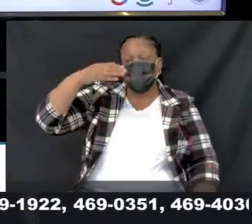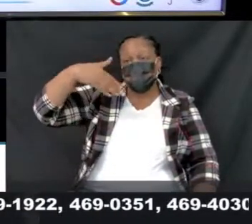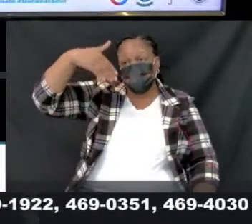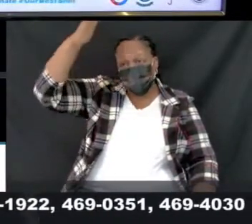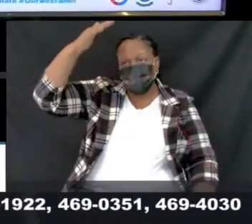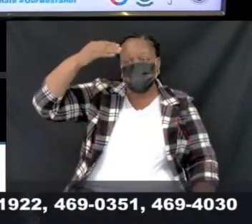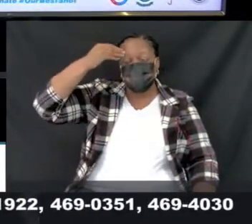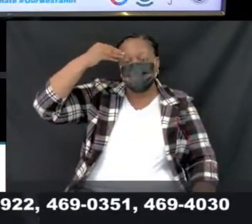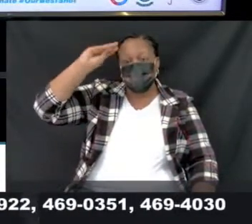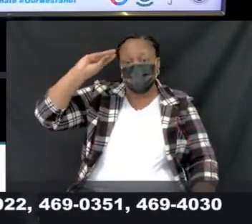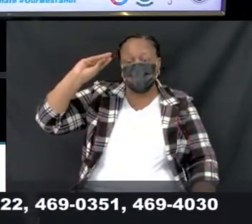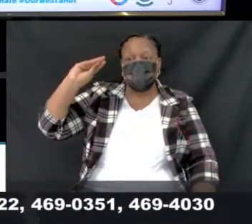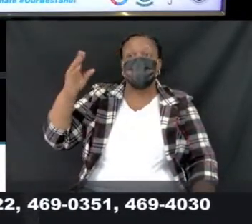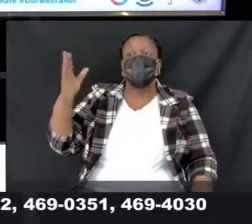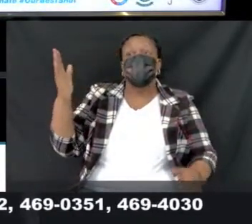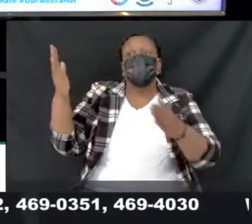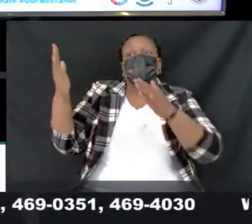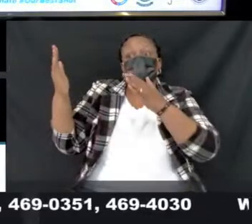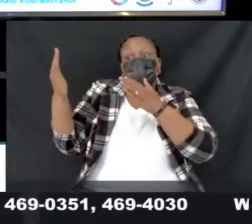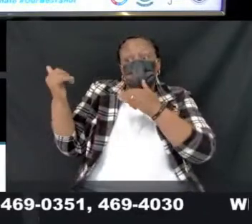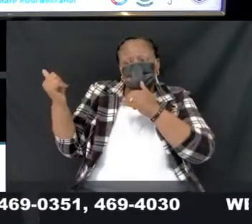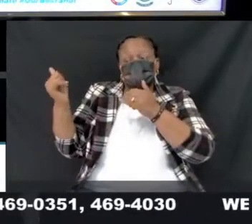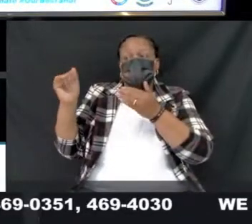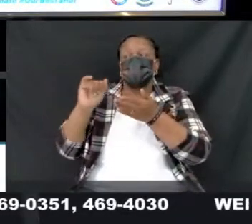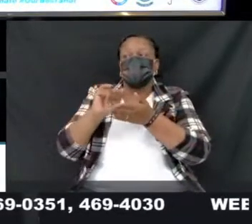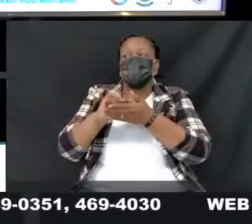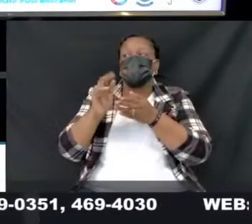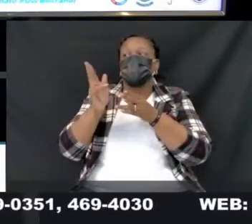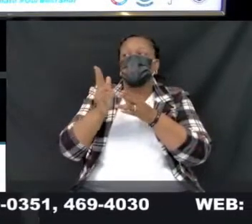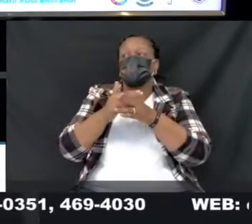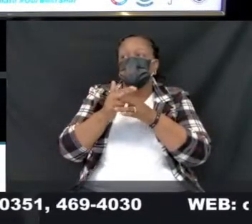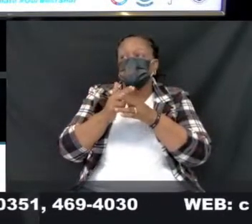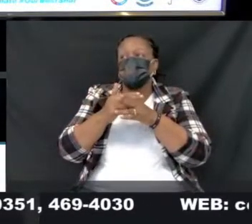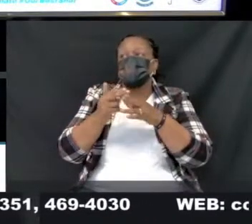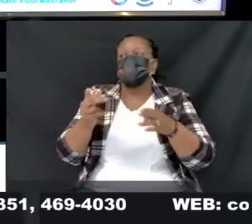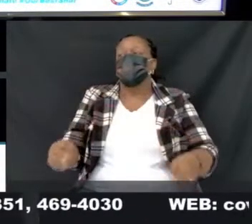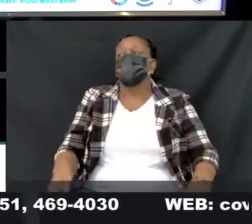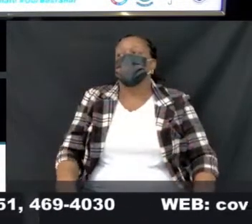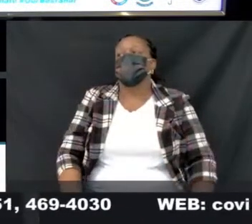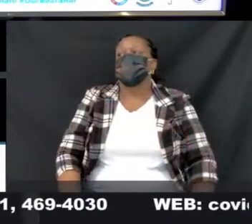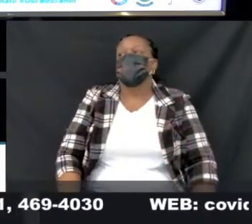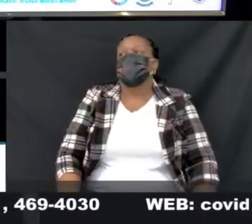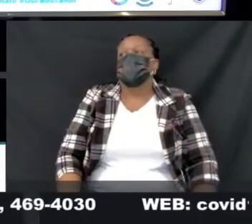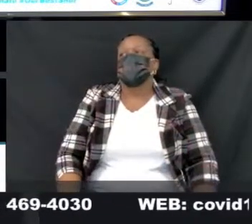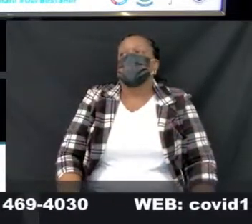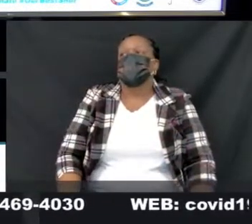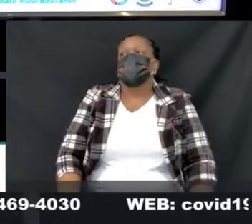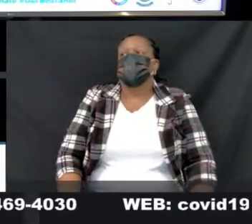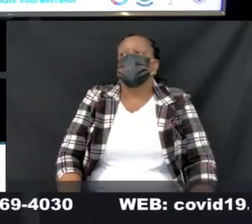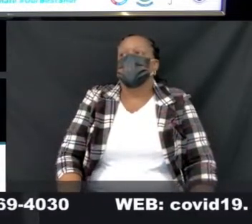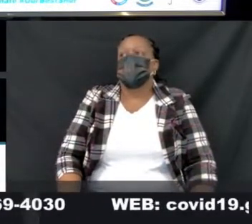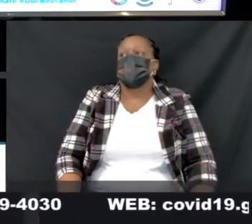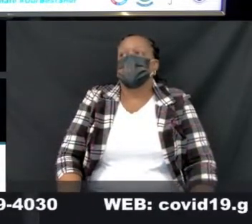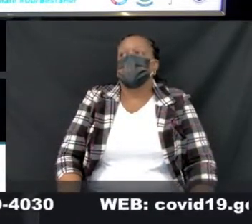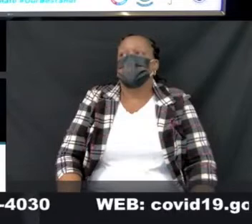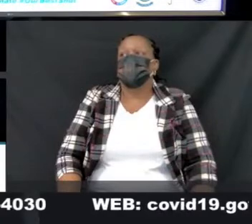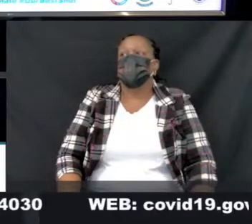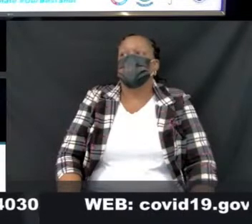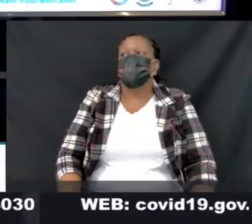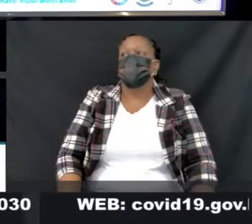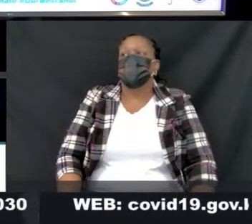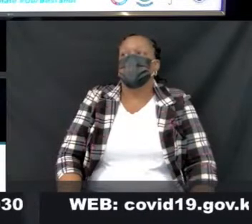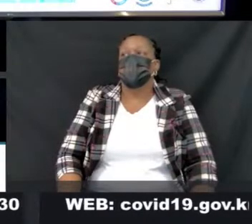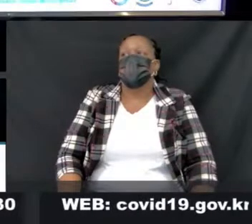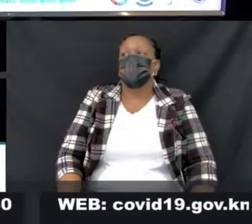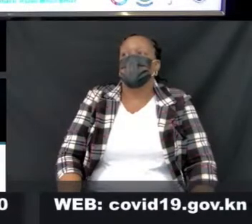been open to reduce it, looking at the threshold that has been set before, and we are quite satisfied that that